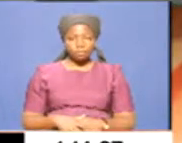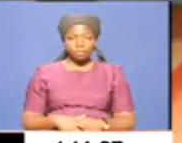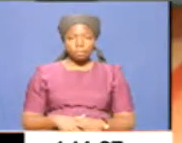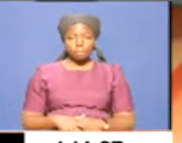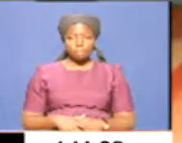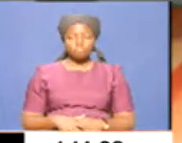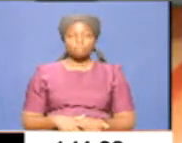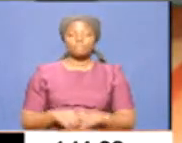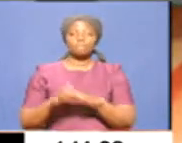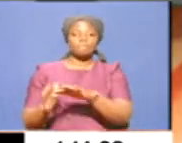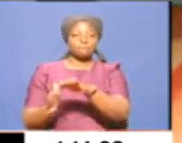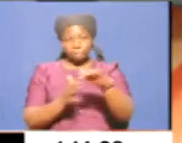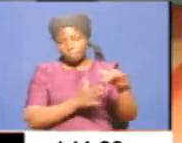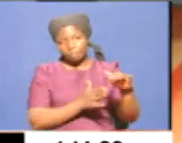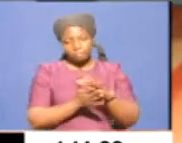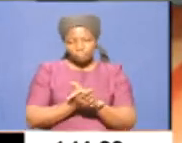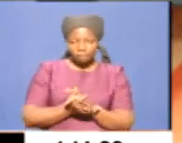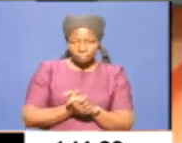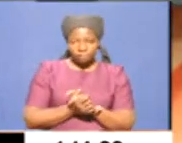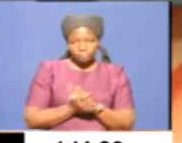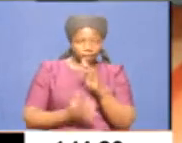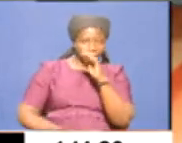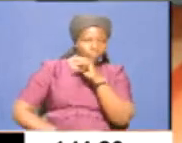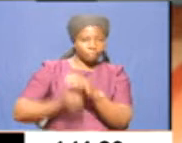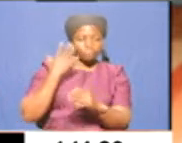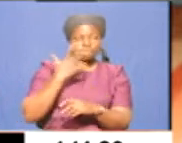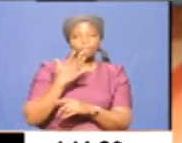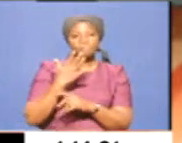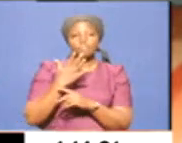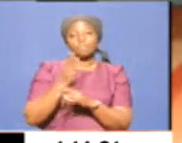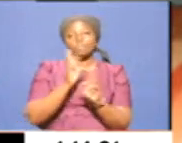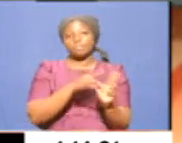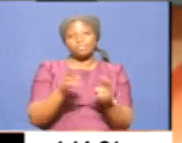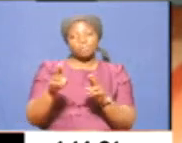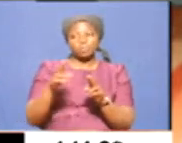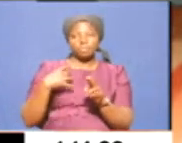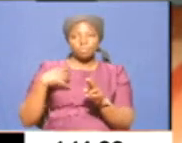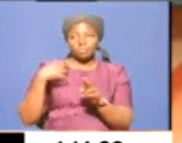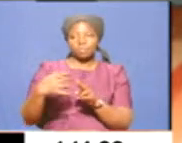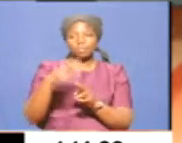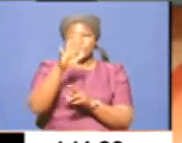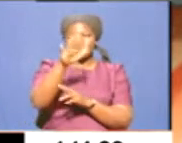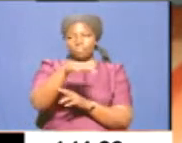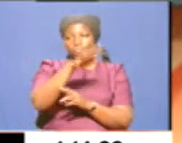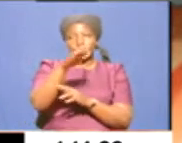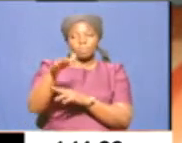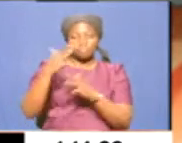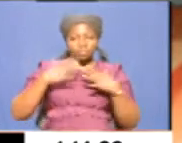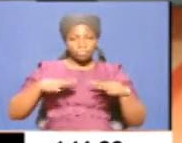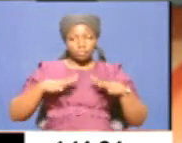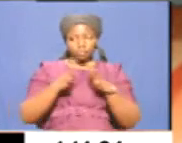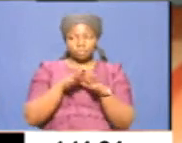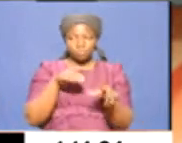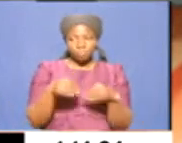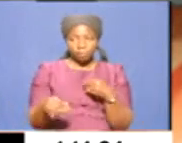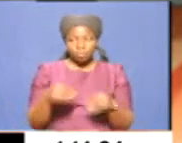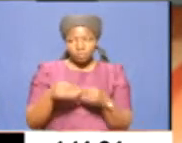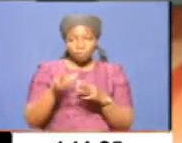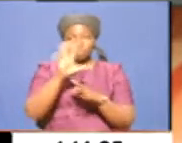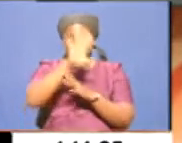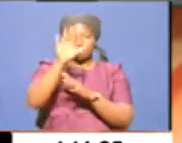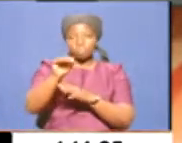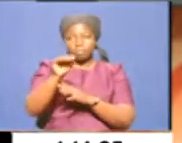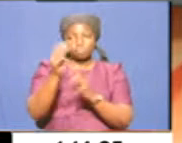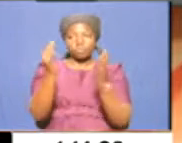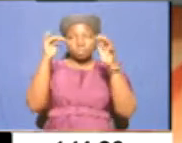Now, the inaugural Commonwealth Parliamentarians with Disabilities African Region Conference is ongoing in Nairobi,